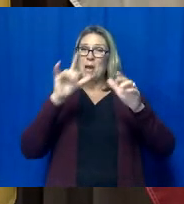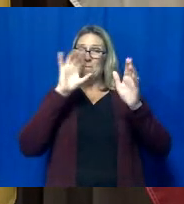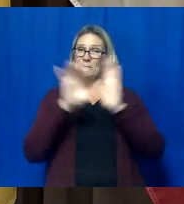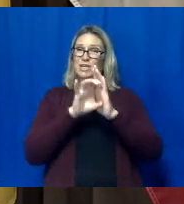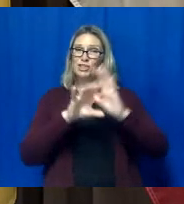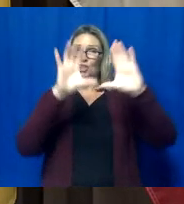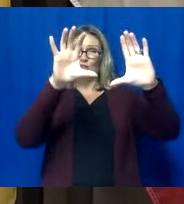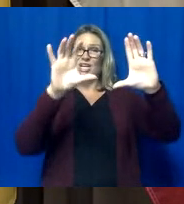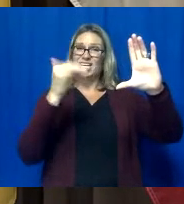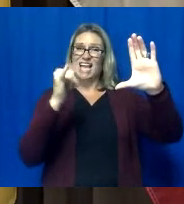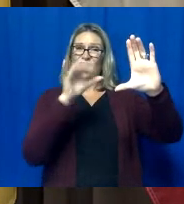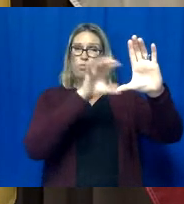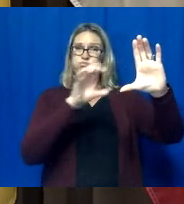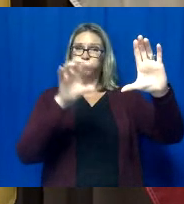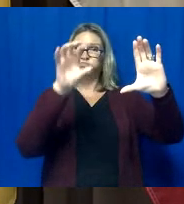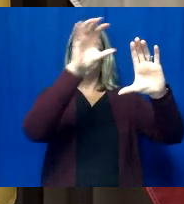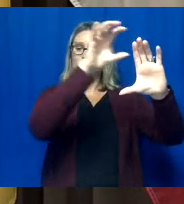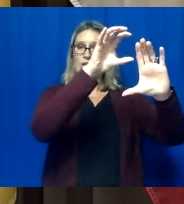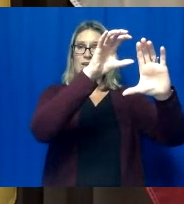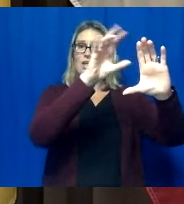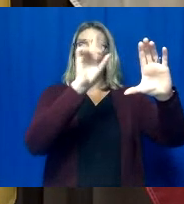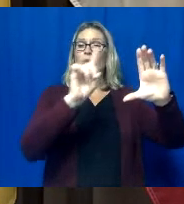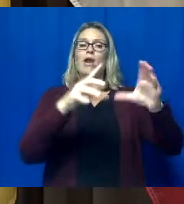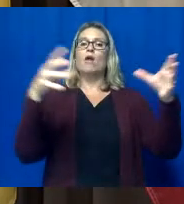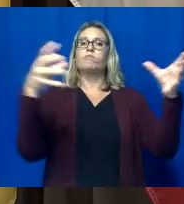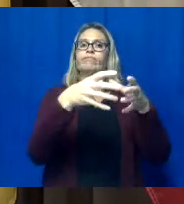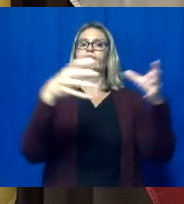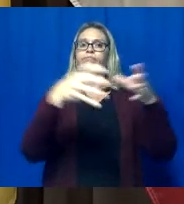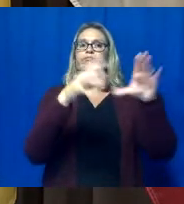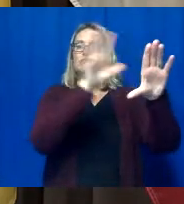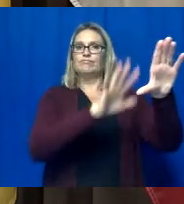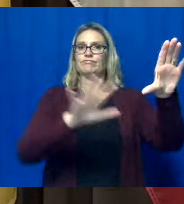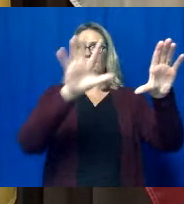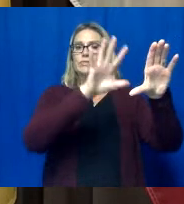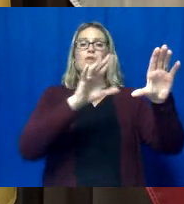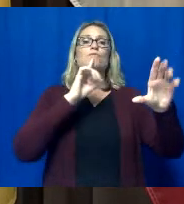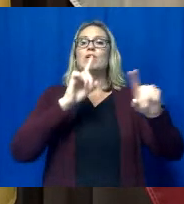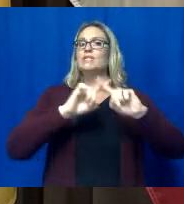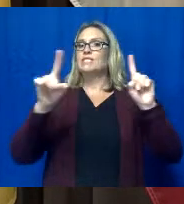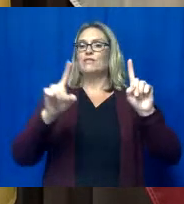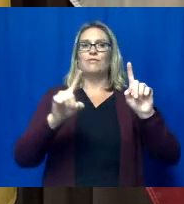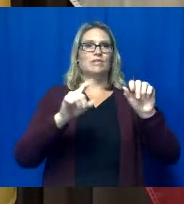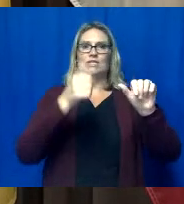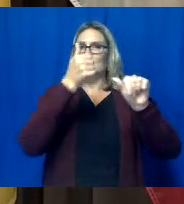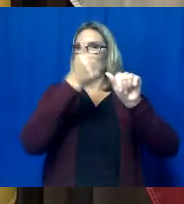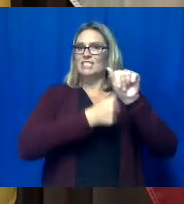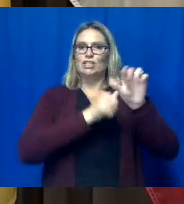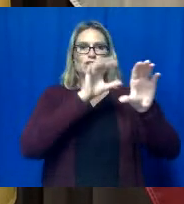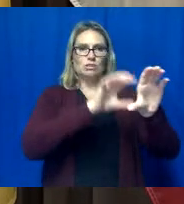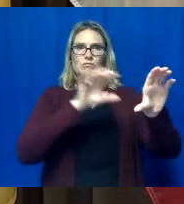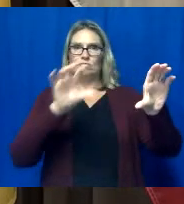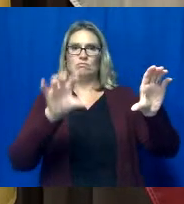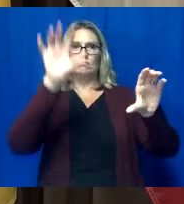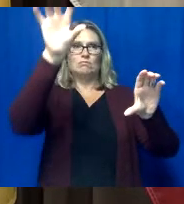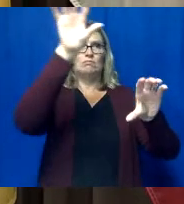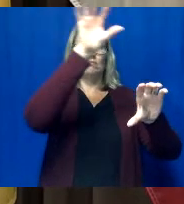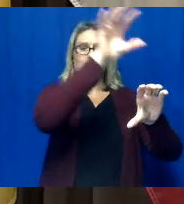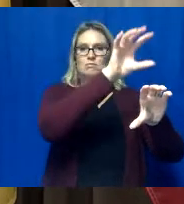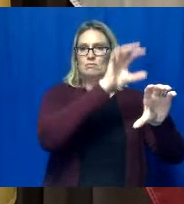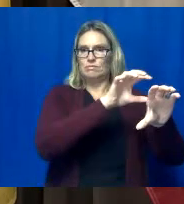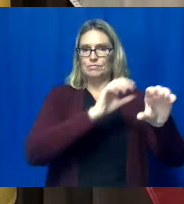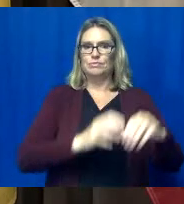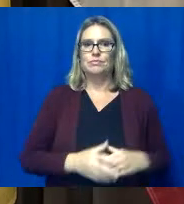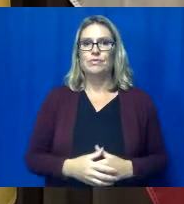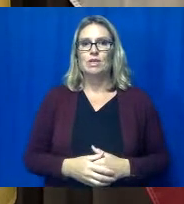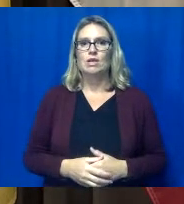locations of those clusters and gatherings are varied. I think the most